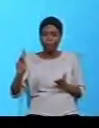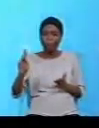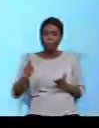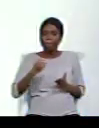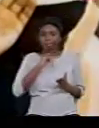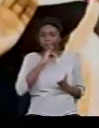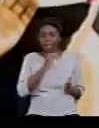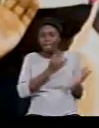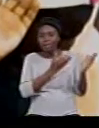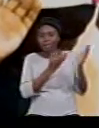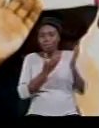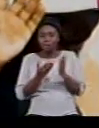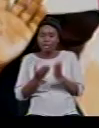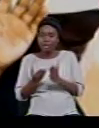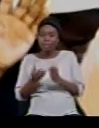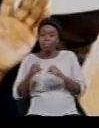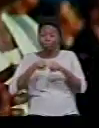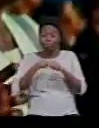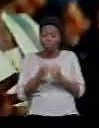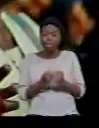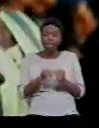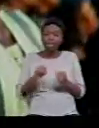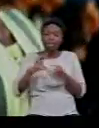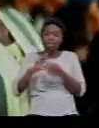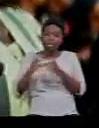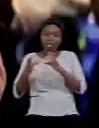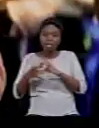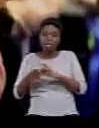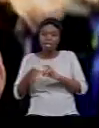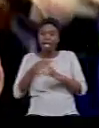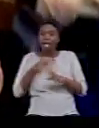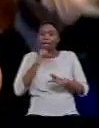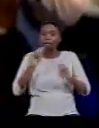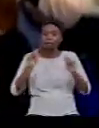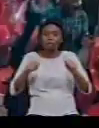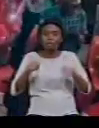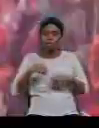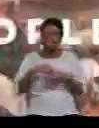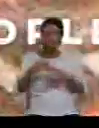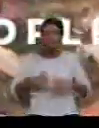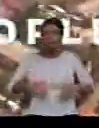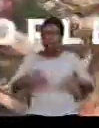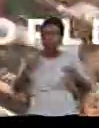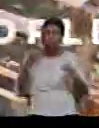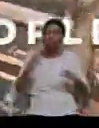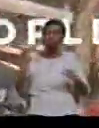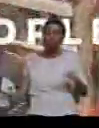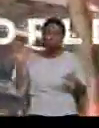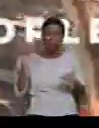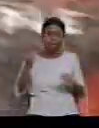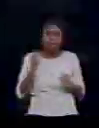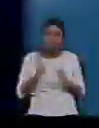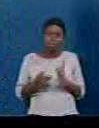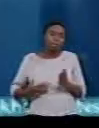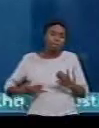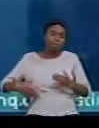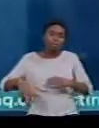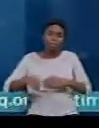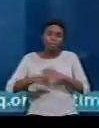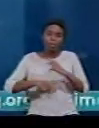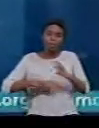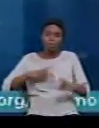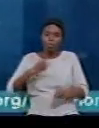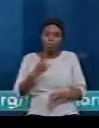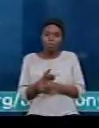is breaking the chains and shackles of impossibilities in the lives of millions of people across the world. The case